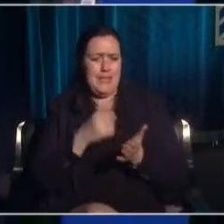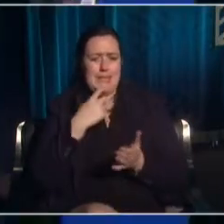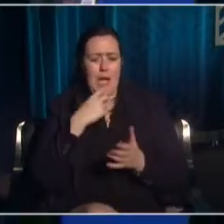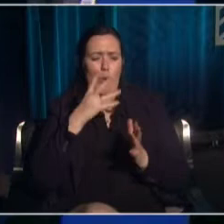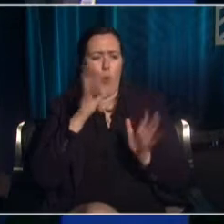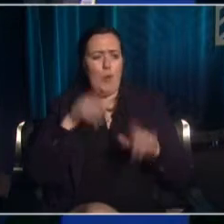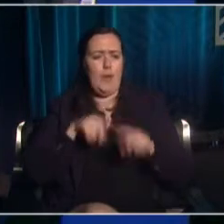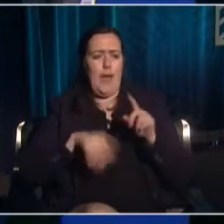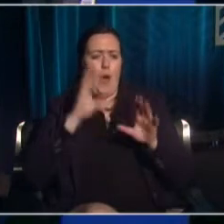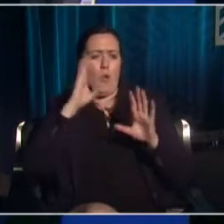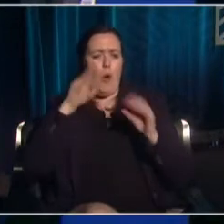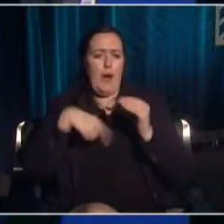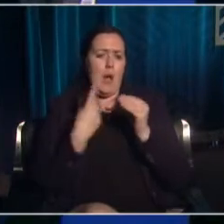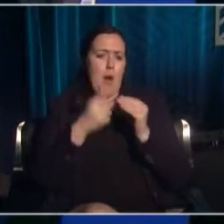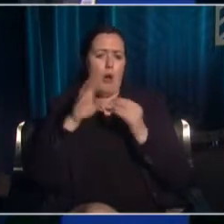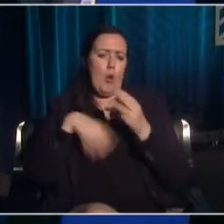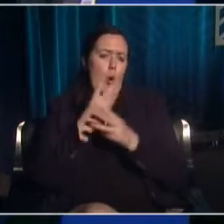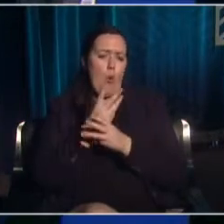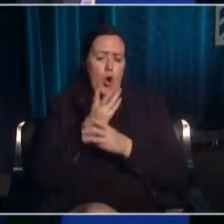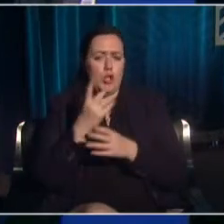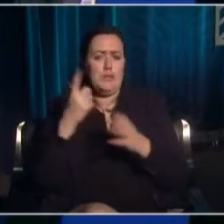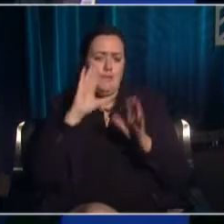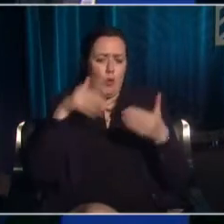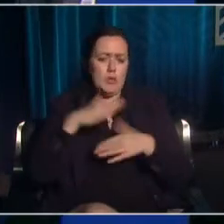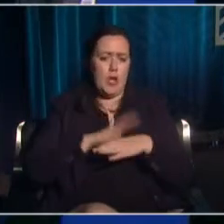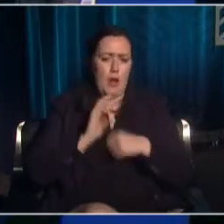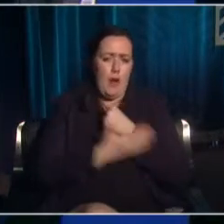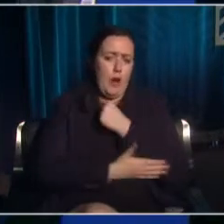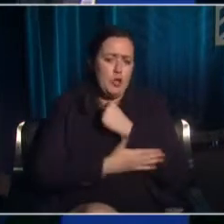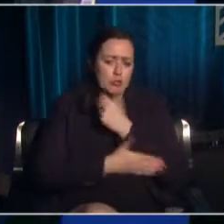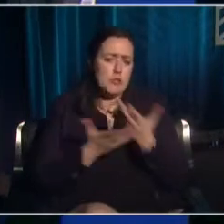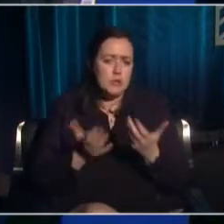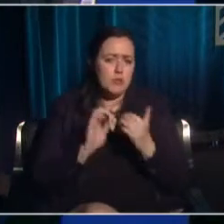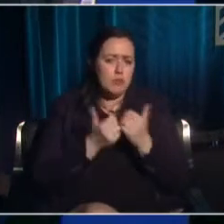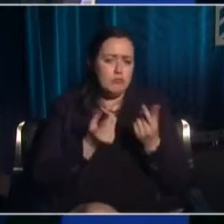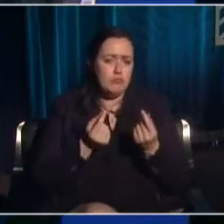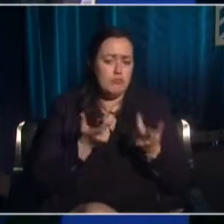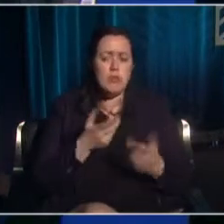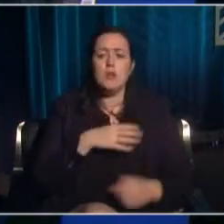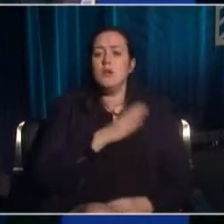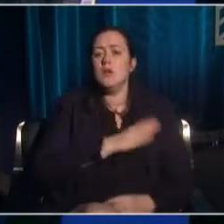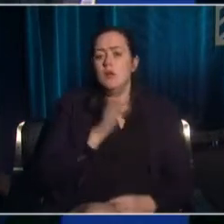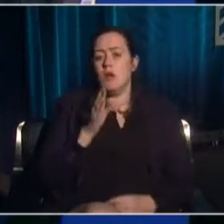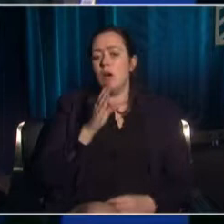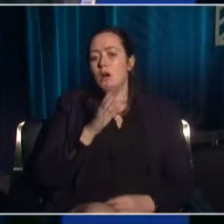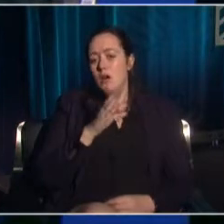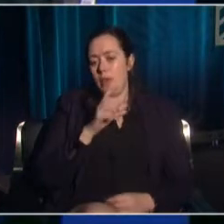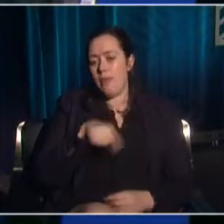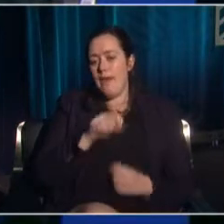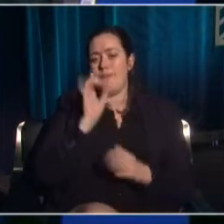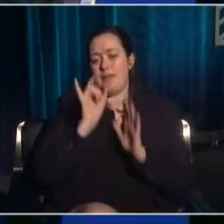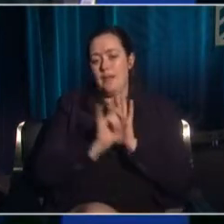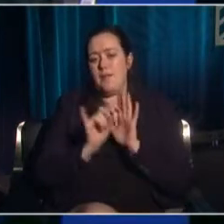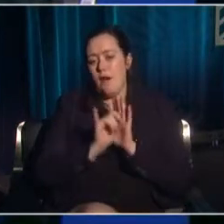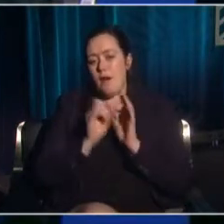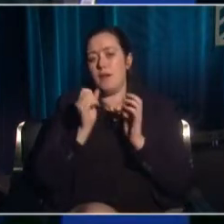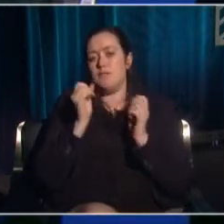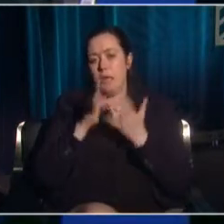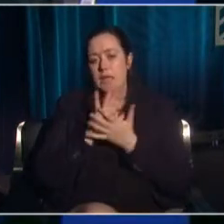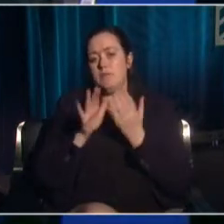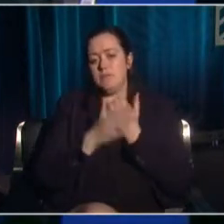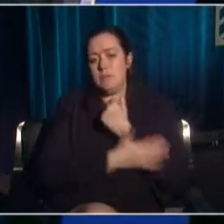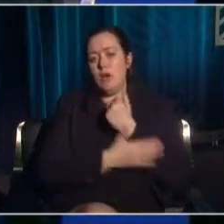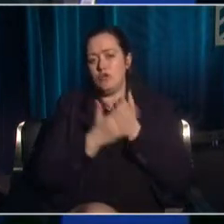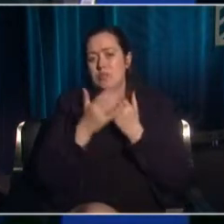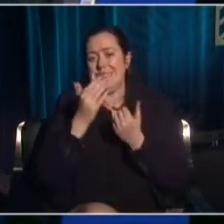key votes in the House and in the Senate on foreign aid-related issues that the community have identified, and those are typically motivated by one of